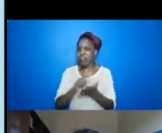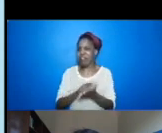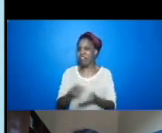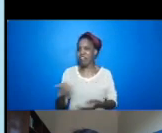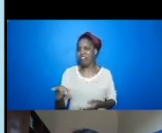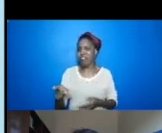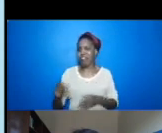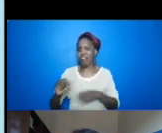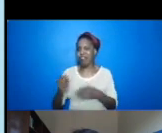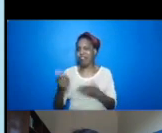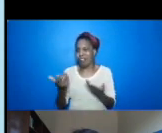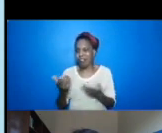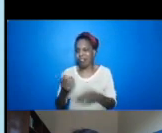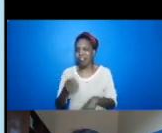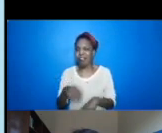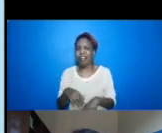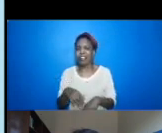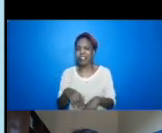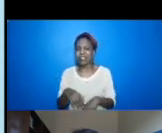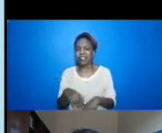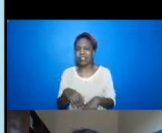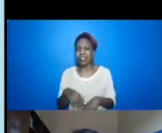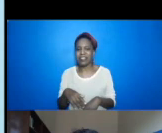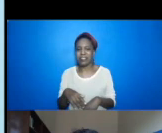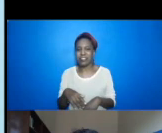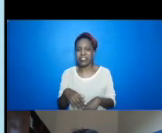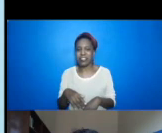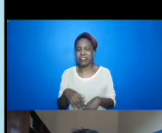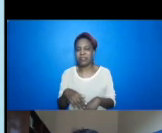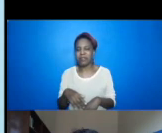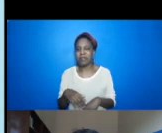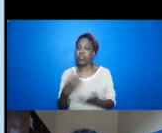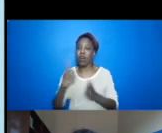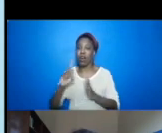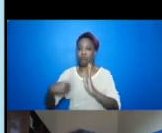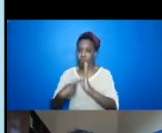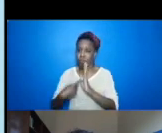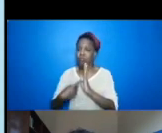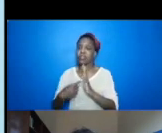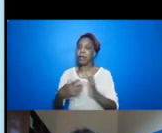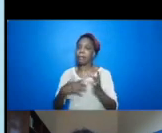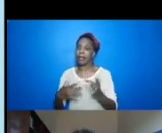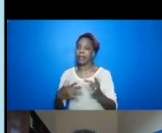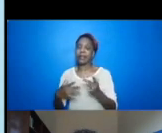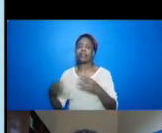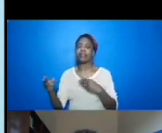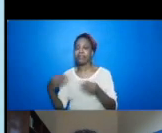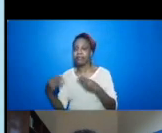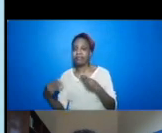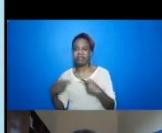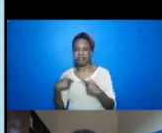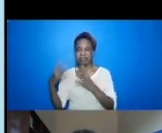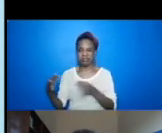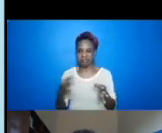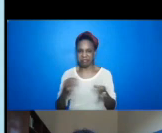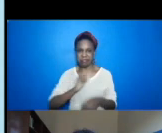always present. It's just that in different contexts, certain ones of them are more salient. So your community